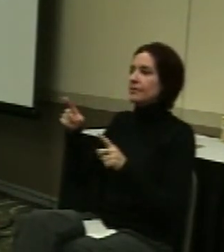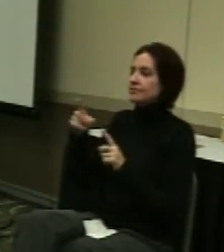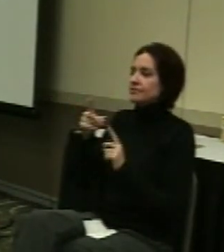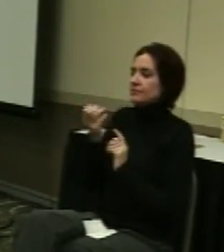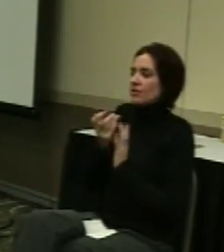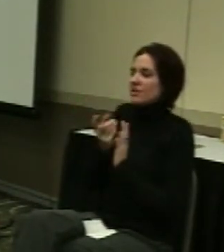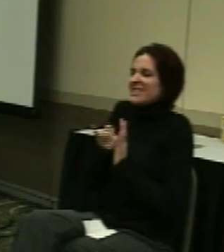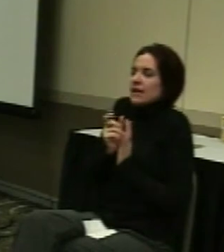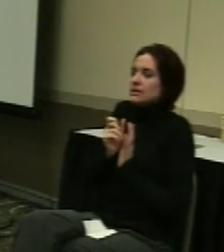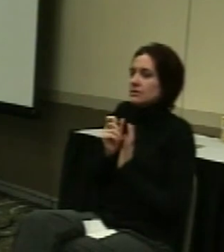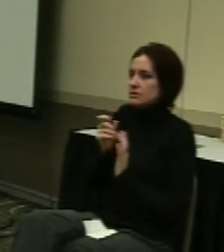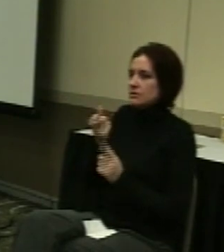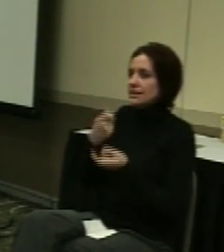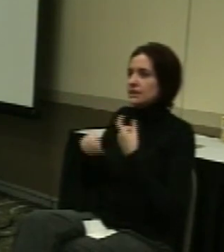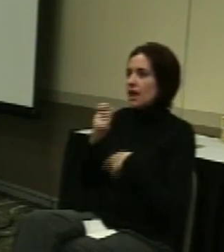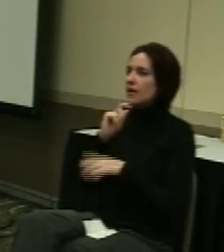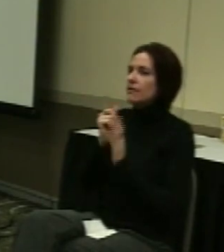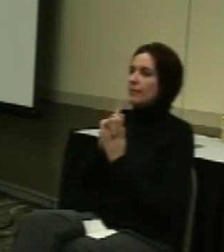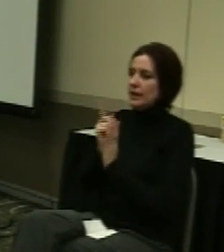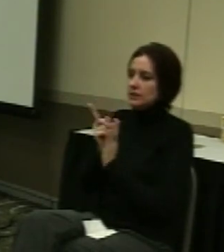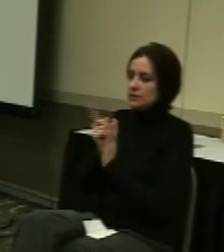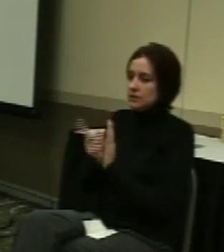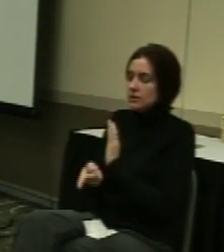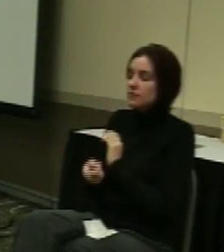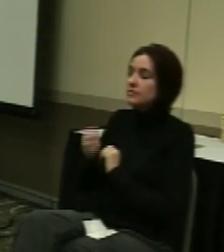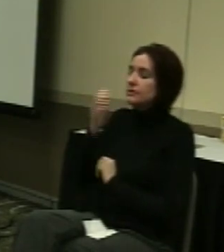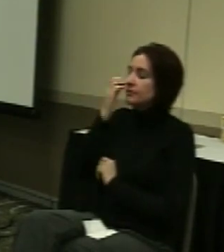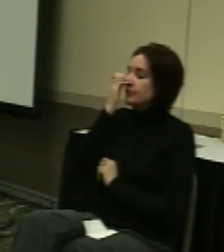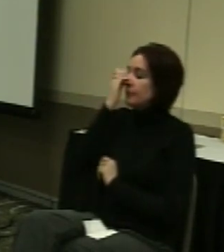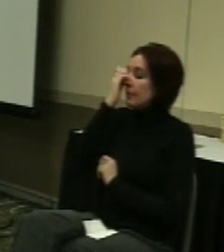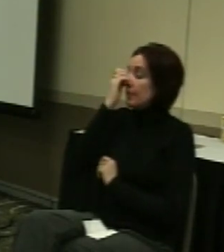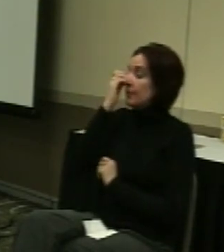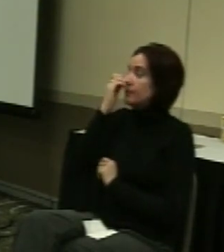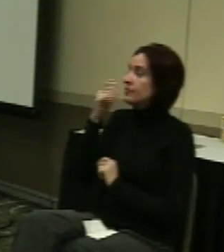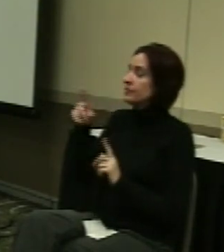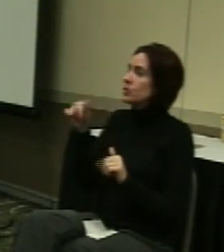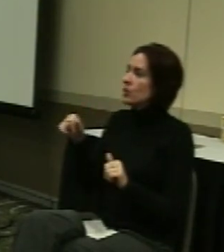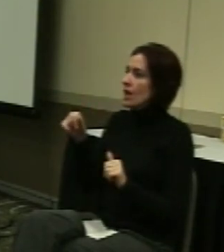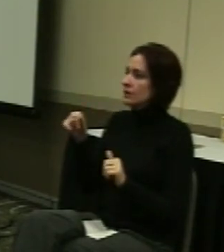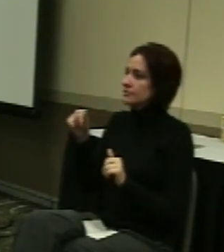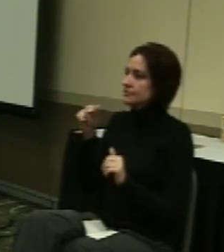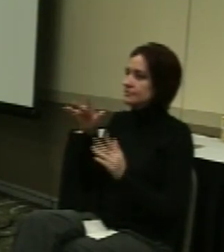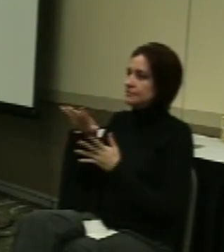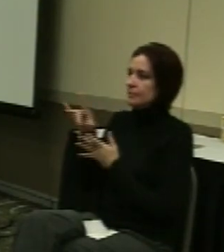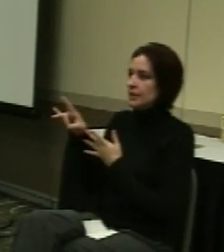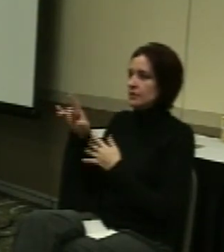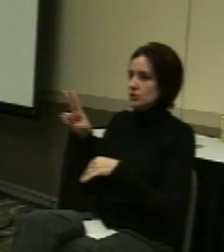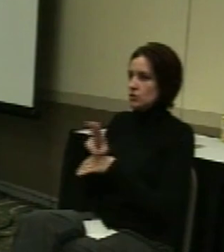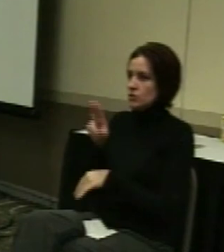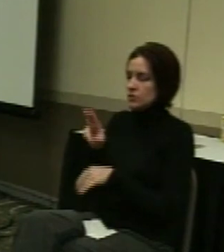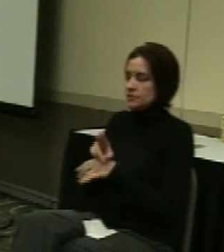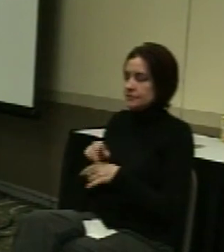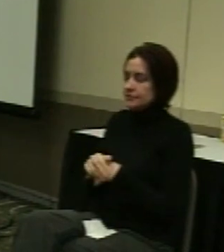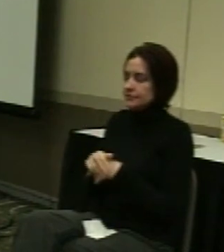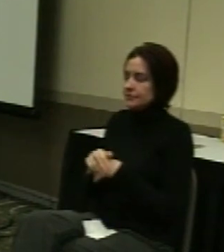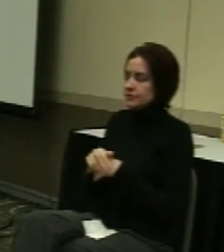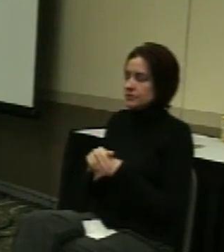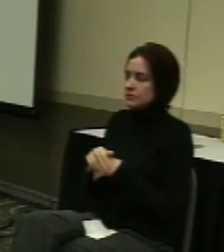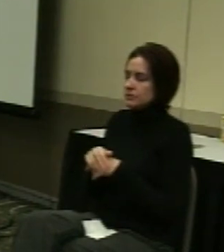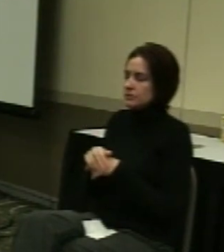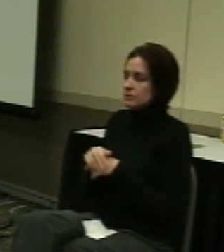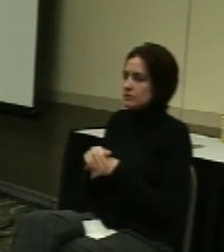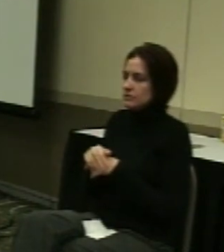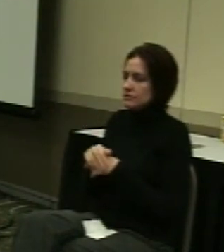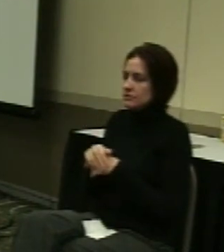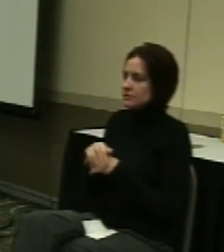is another direct observation method that you can choose to use. And, there'll be